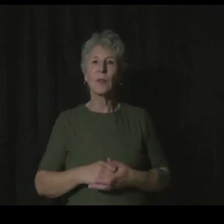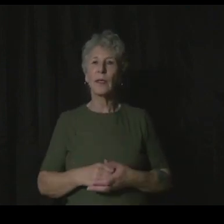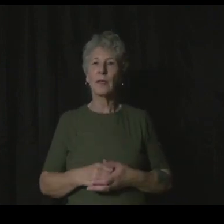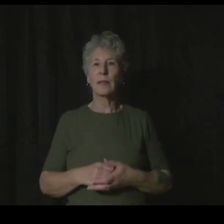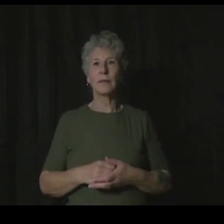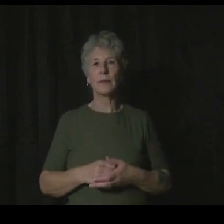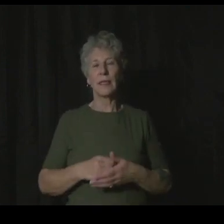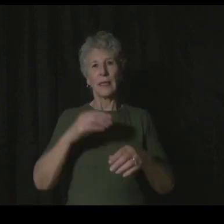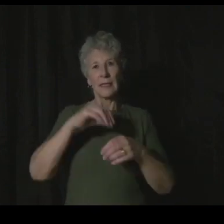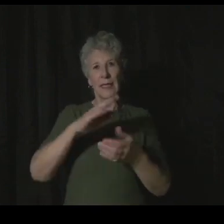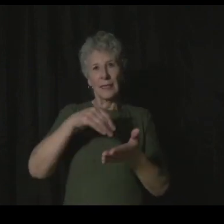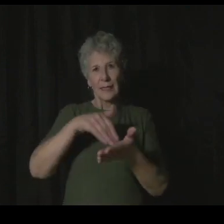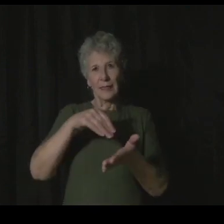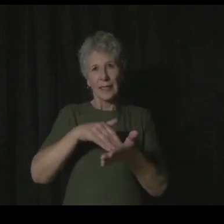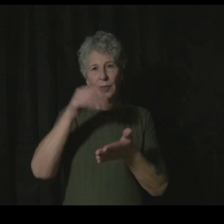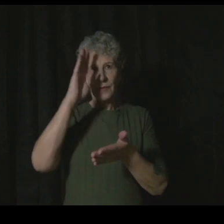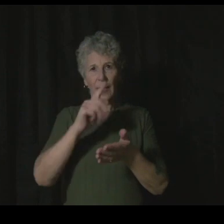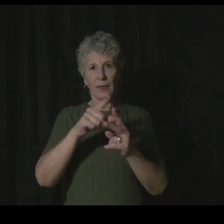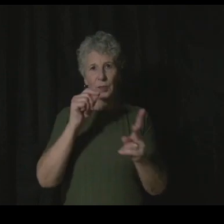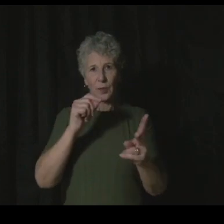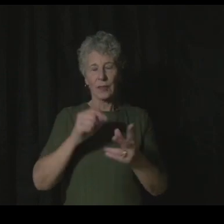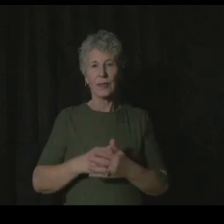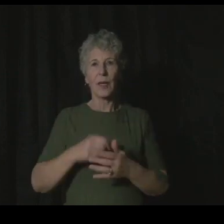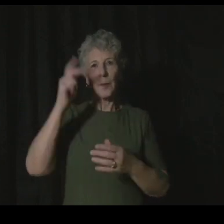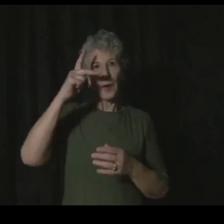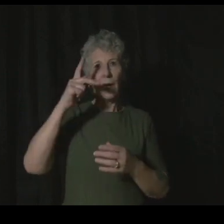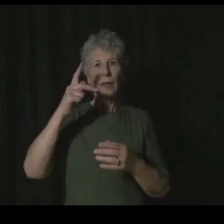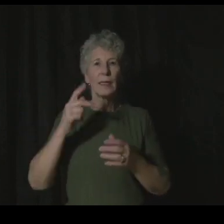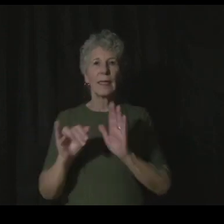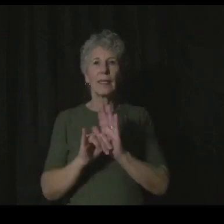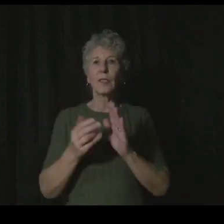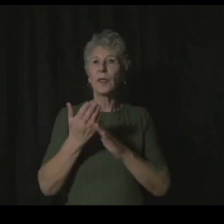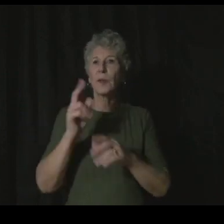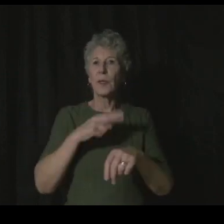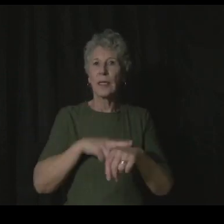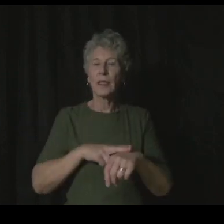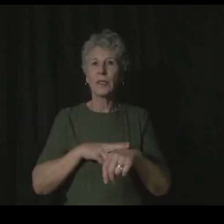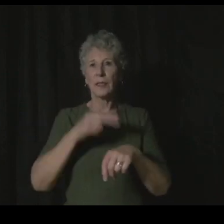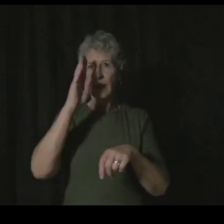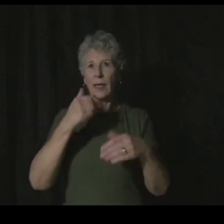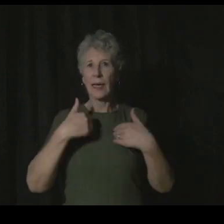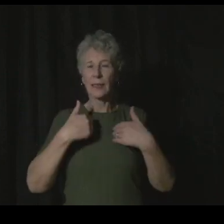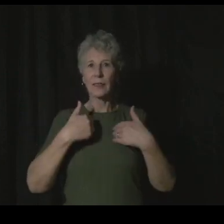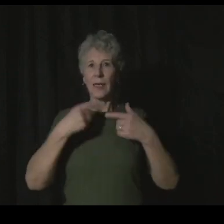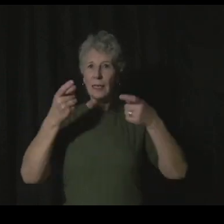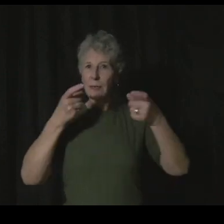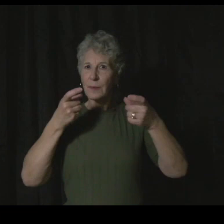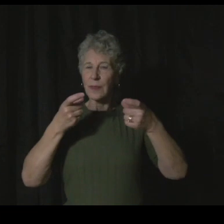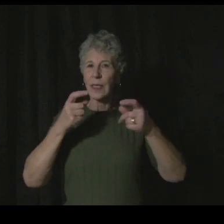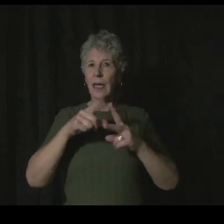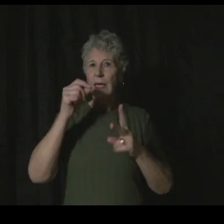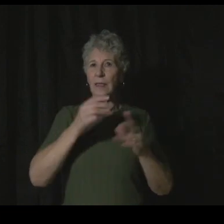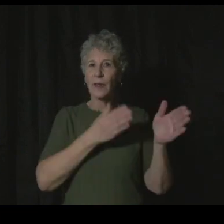God's future. What Paul is illustrating through the nation is that God has a sovereign, elective